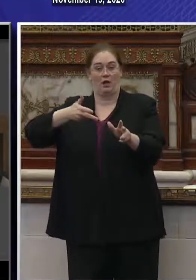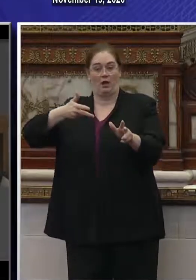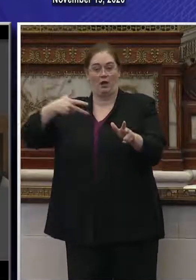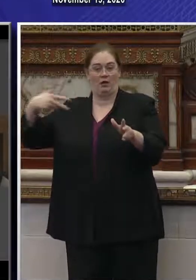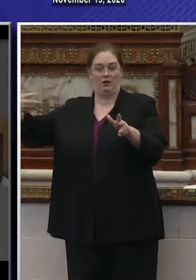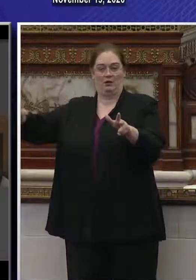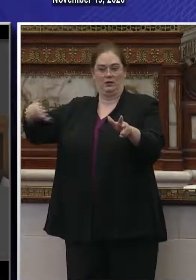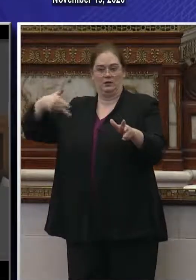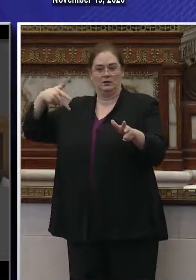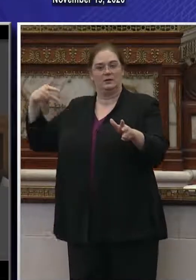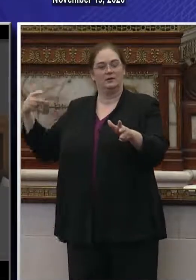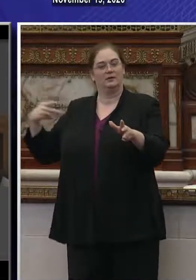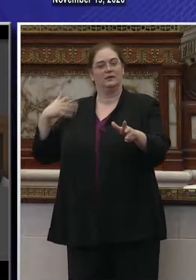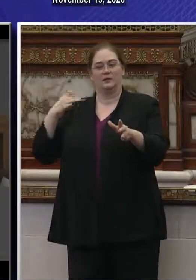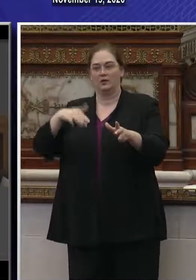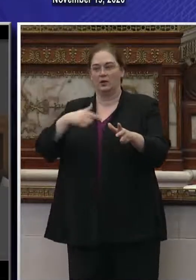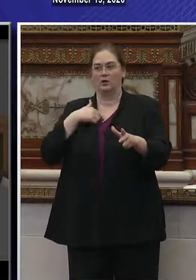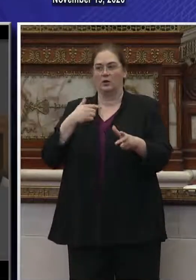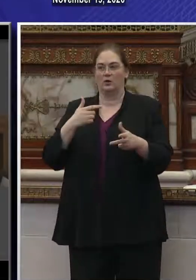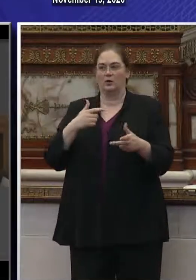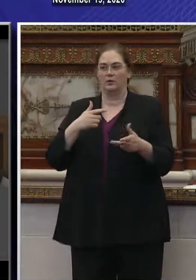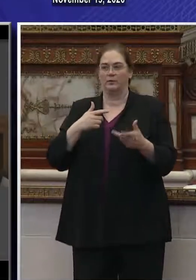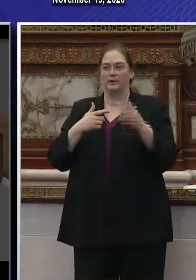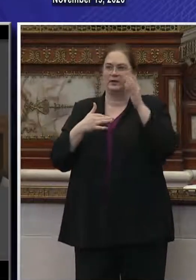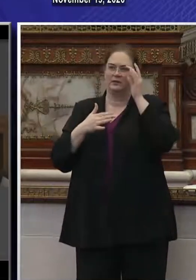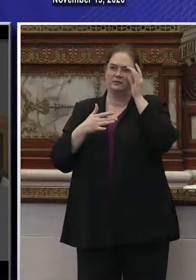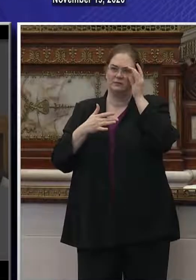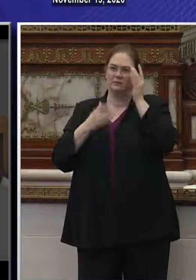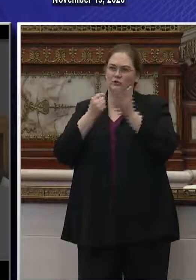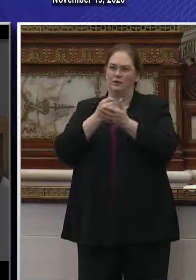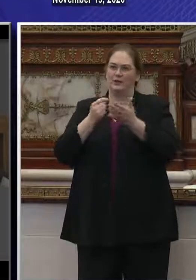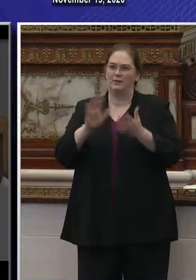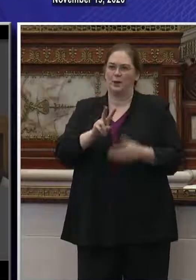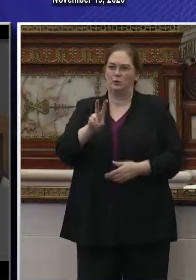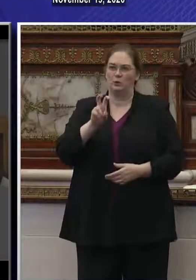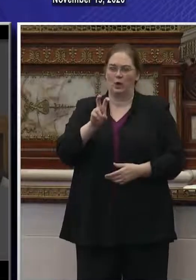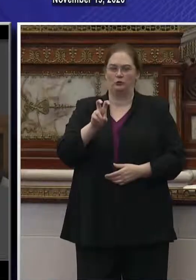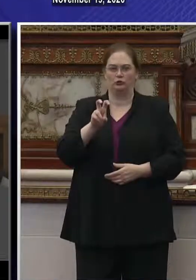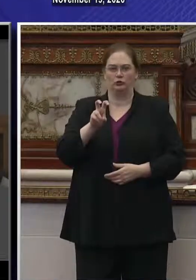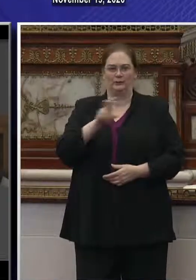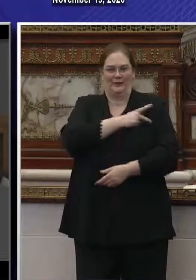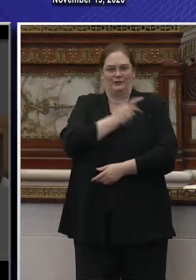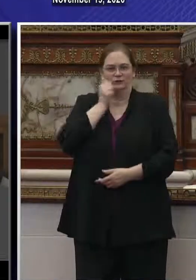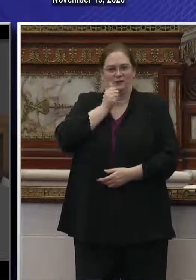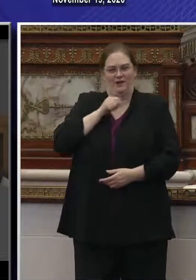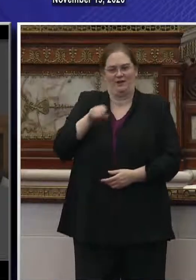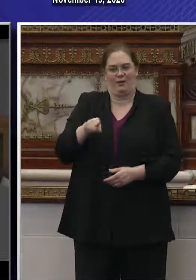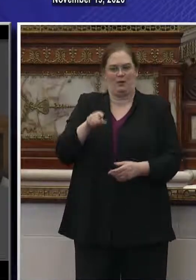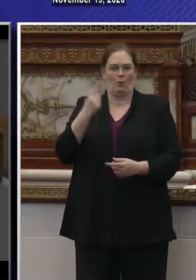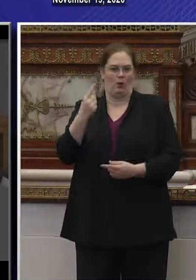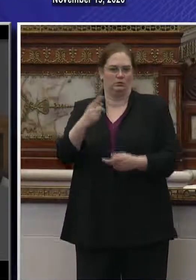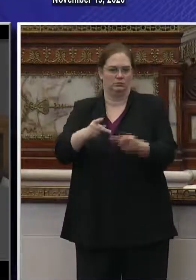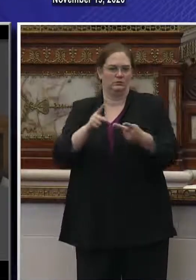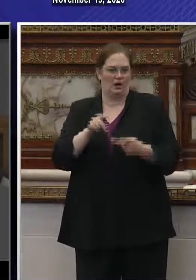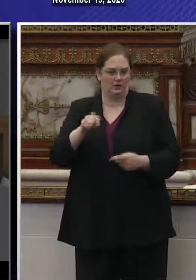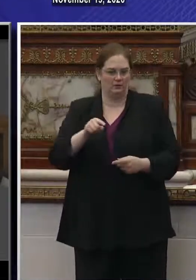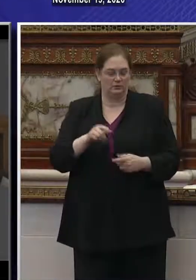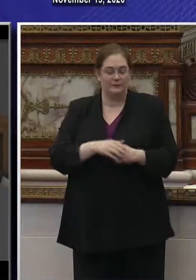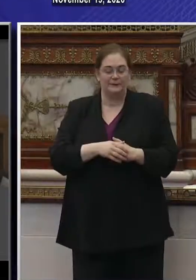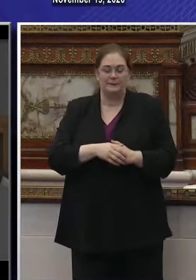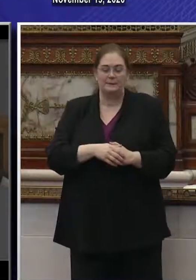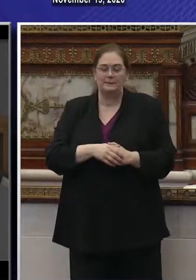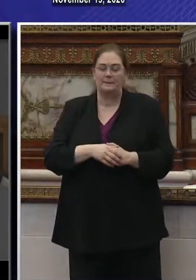block. We've been treating about 200 patients a day at one of our sites. So